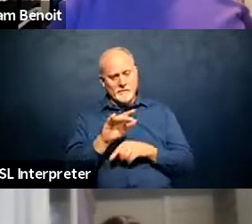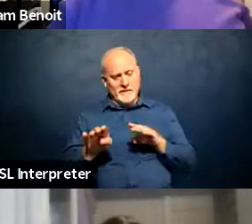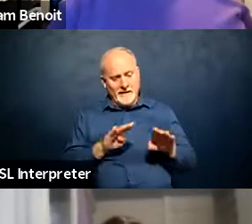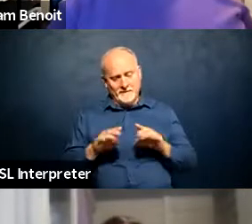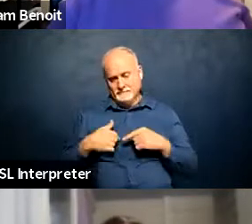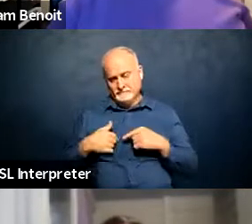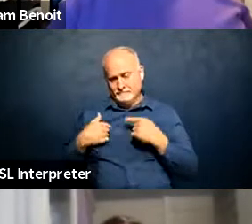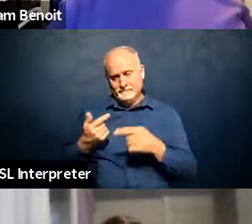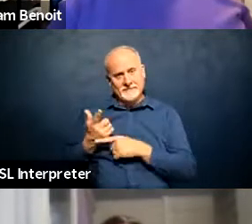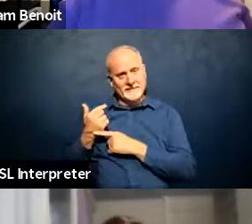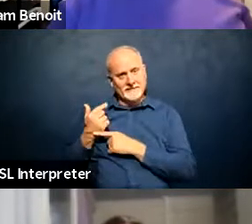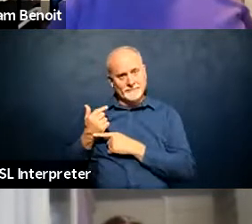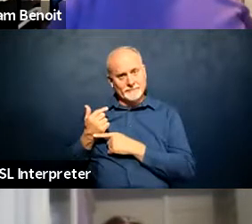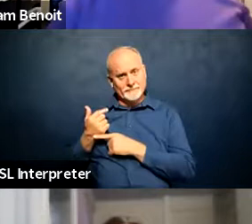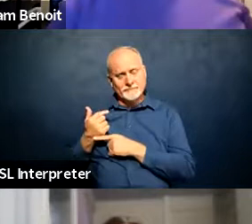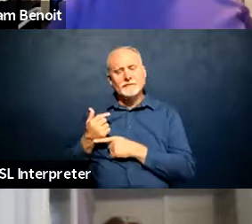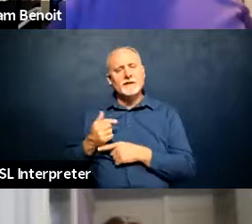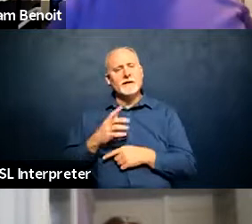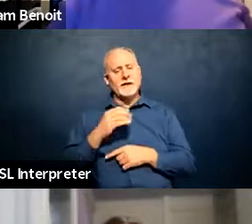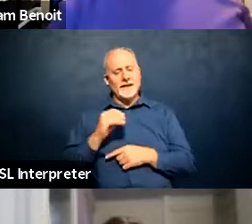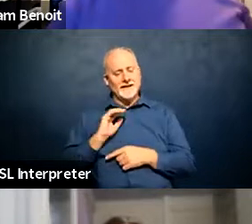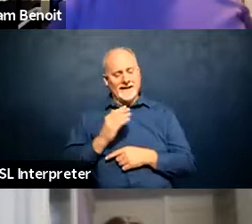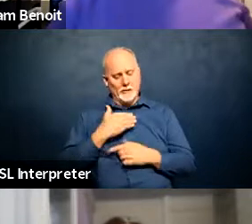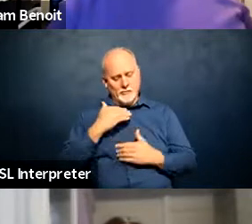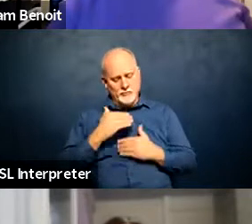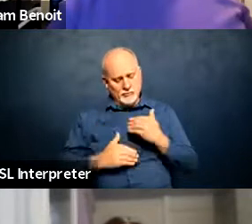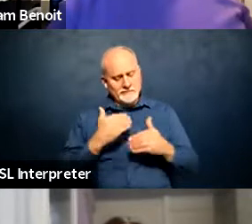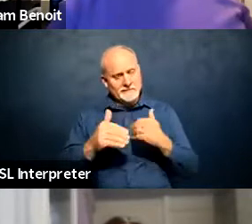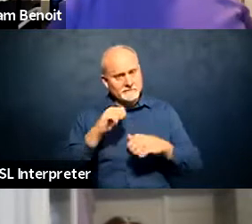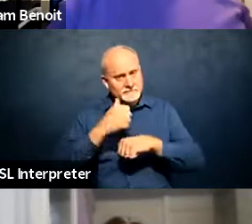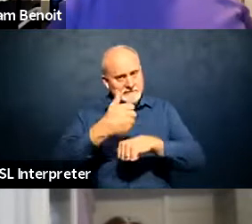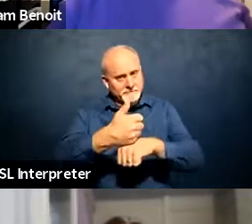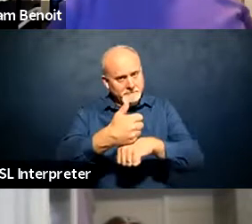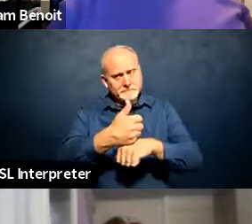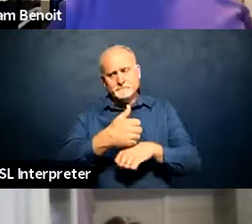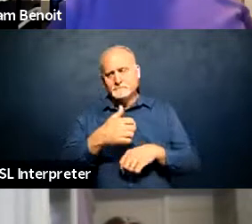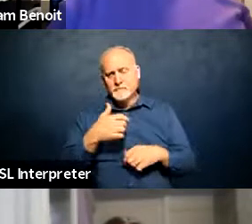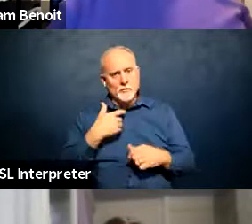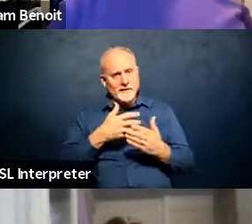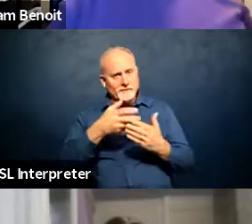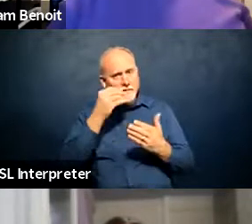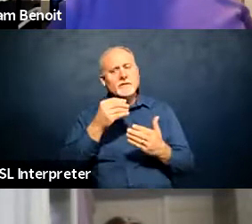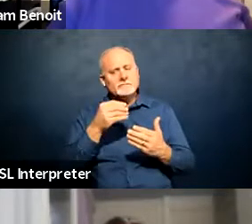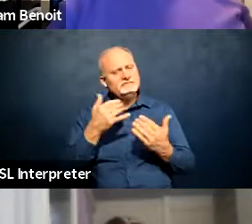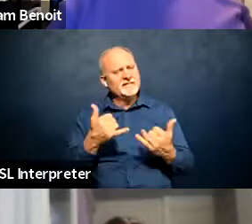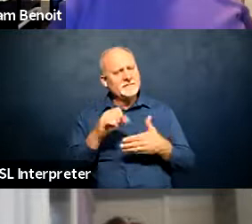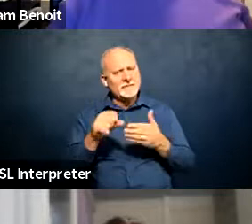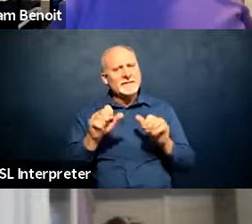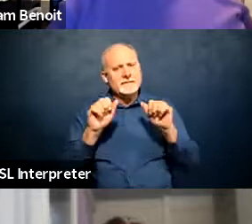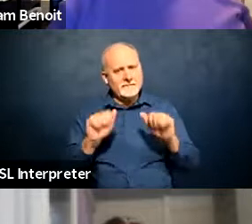past and the procedures we put in, and the lessons we've learned, that this semester can be